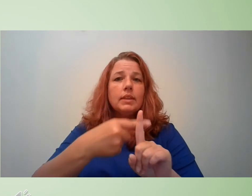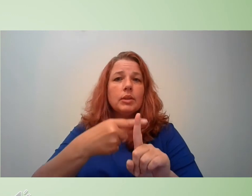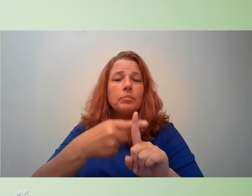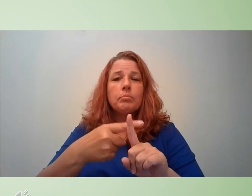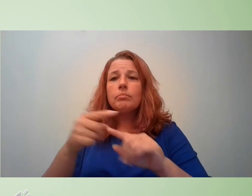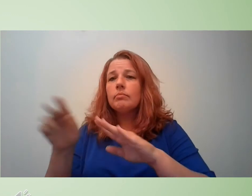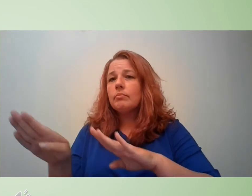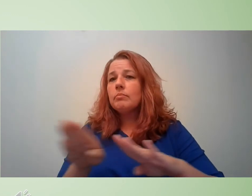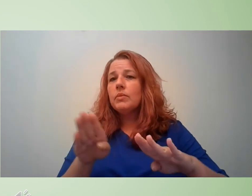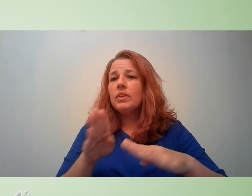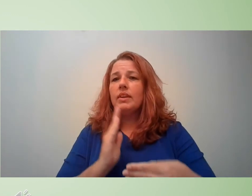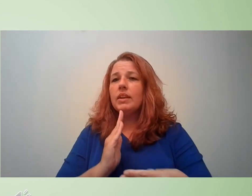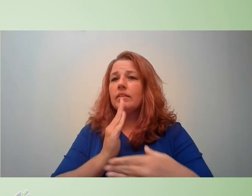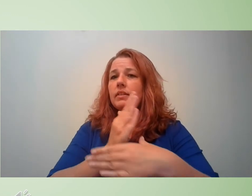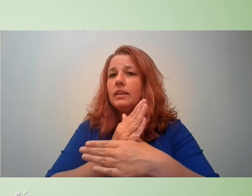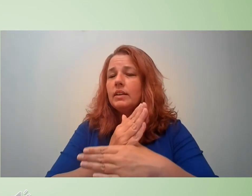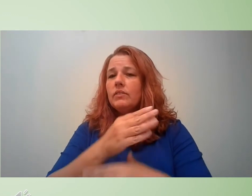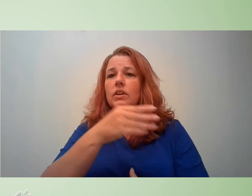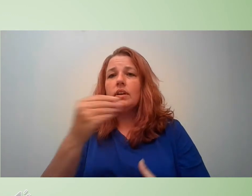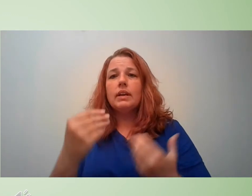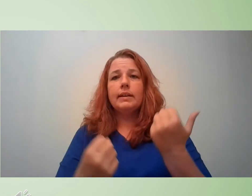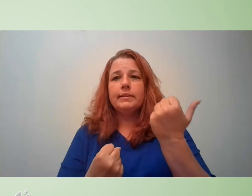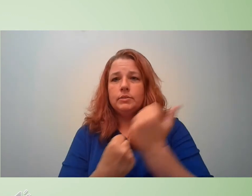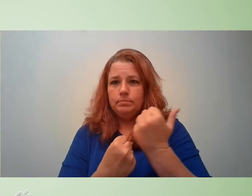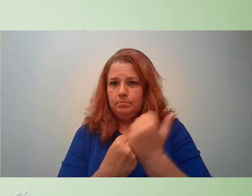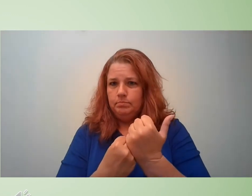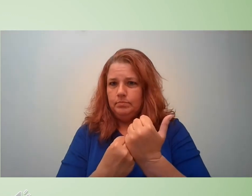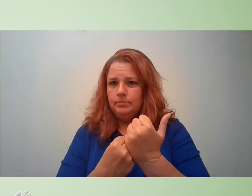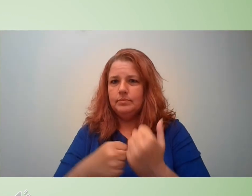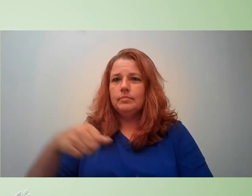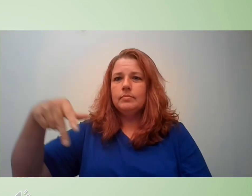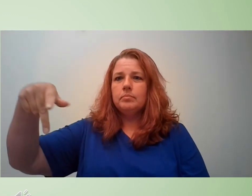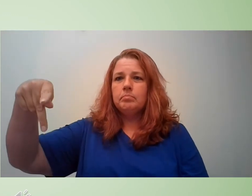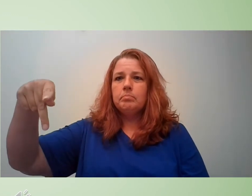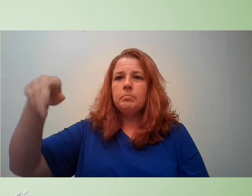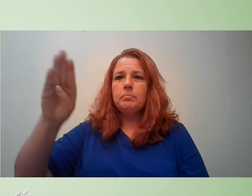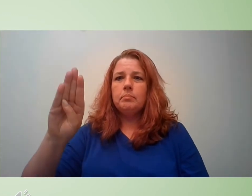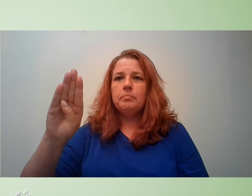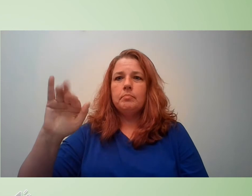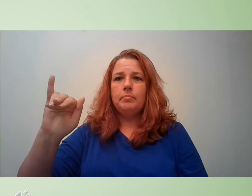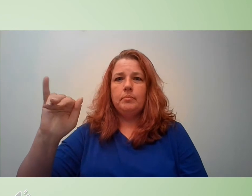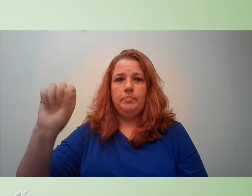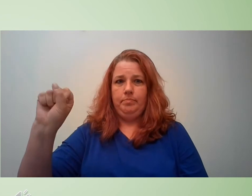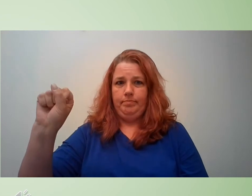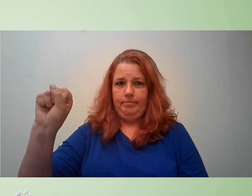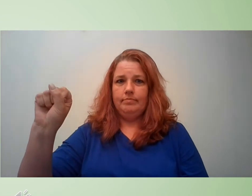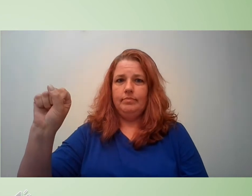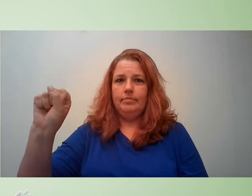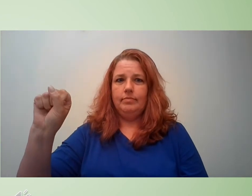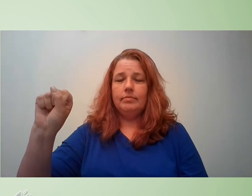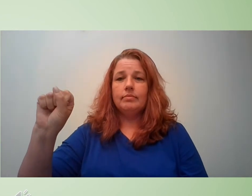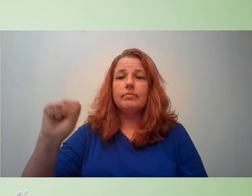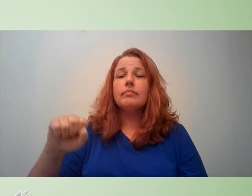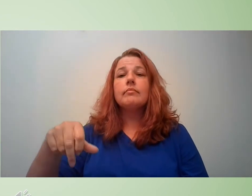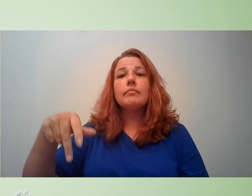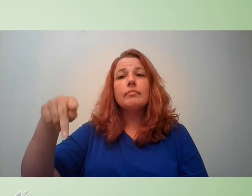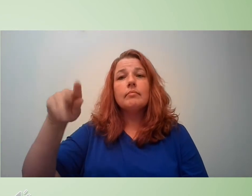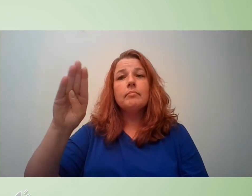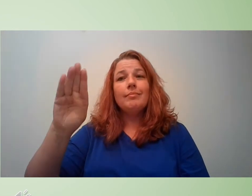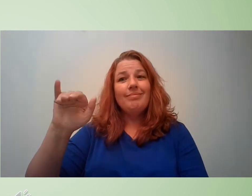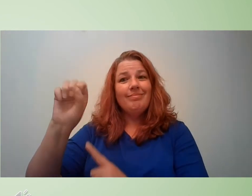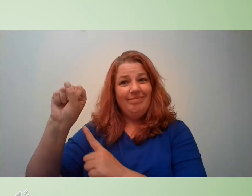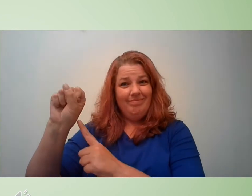PBIS. PBIS is a program that teaches students appropriate behavior for different environments: the classroom, the bathroom,